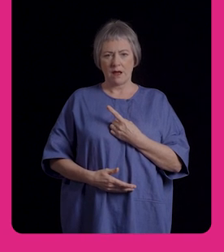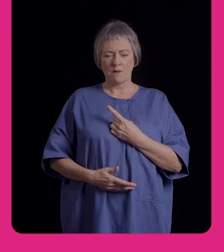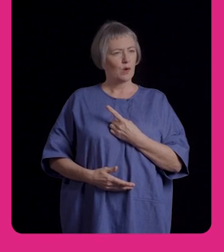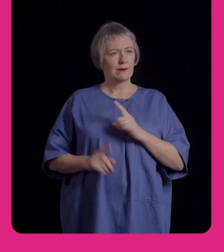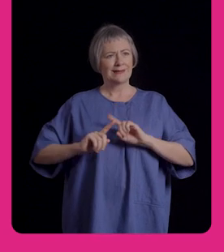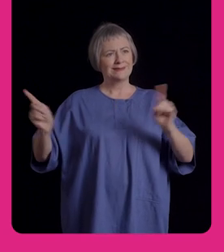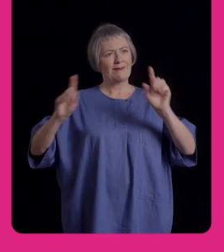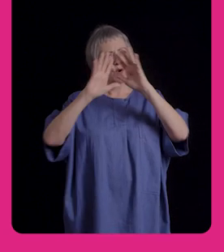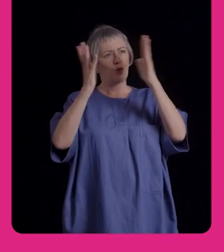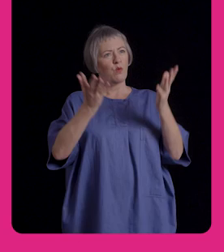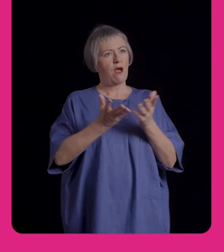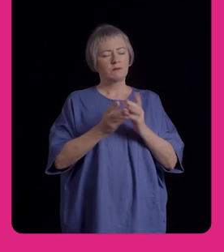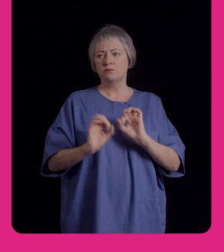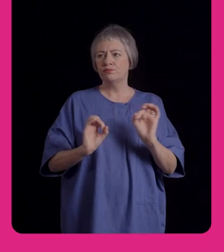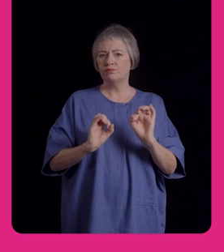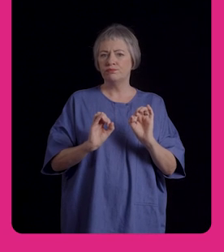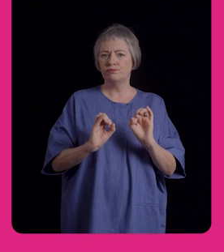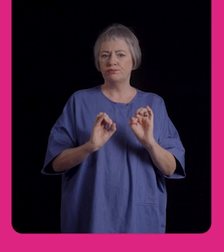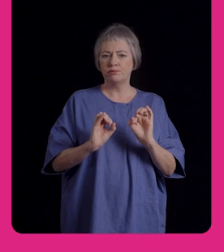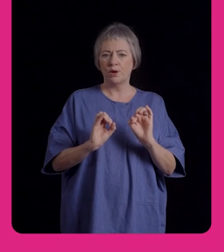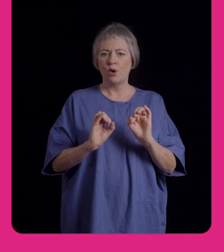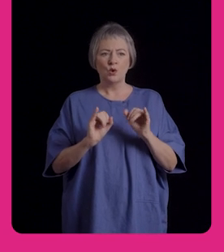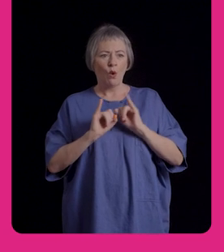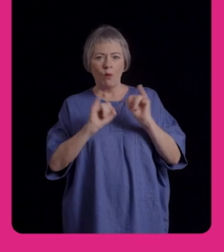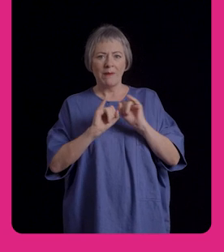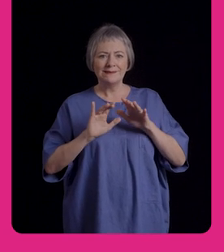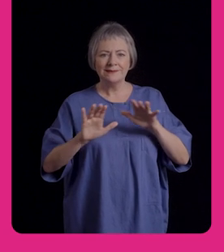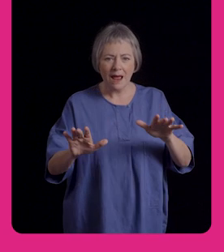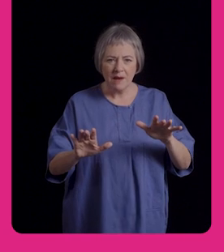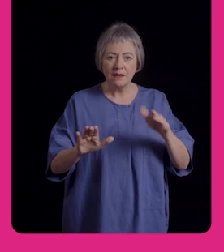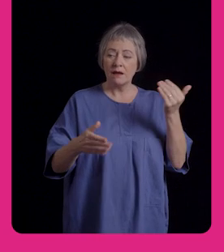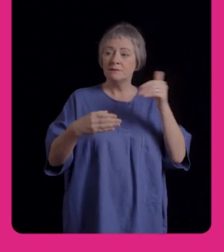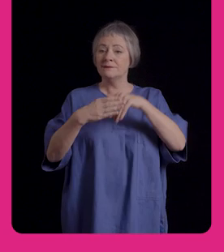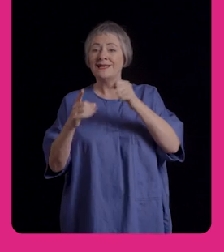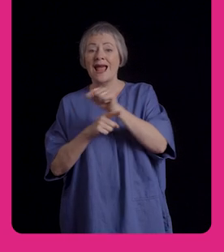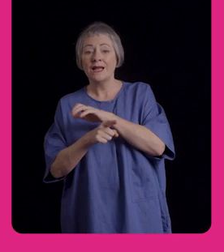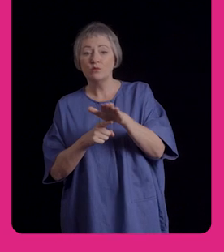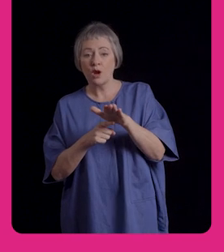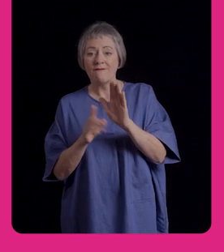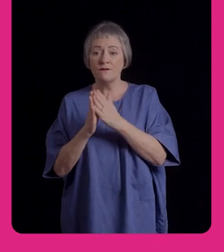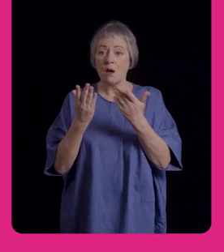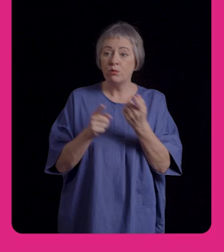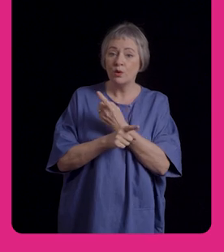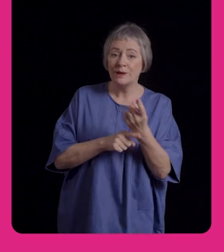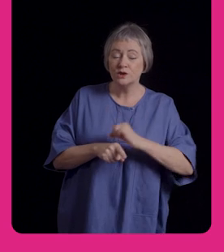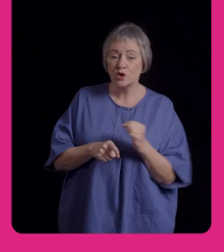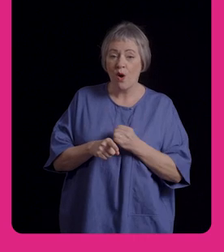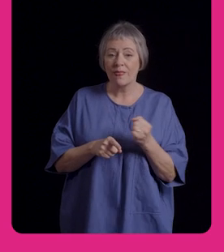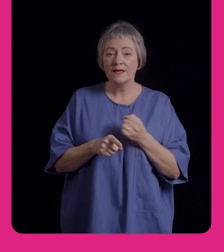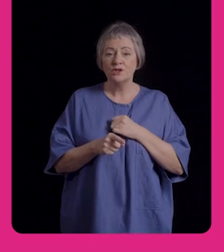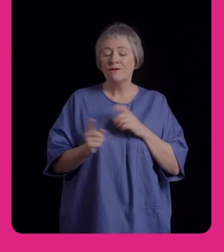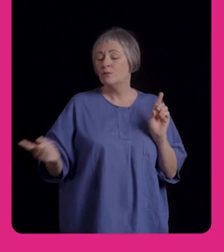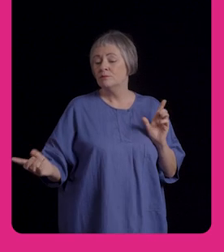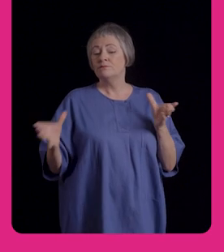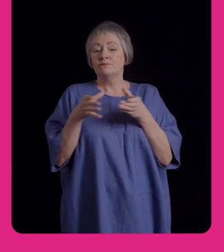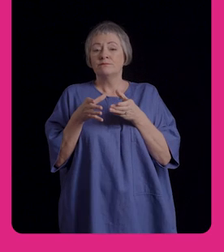an alternate world where there's no global pandemic, and you're all in Edinburgh for like a Book Week Scotland event happening tomorrow. And you've all just like met up to get